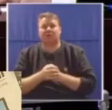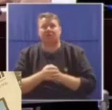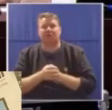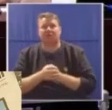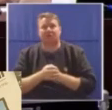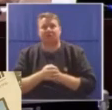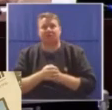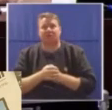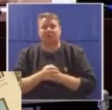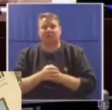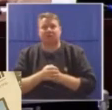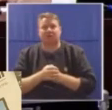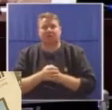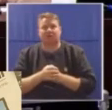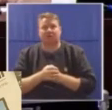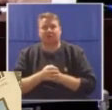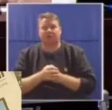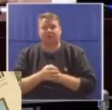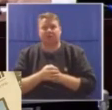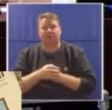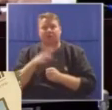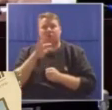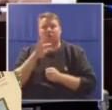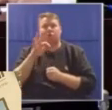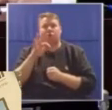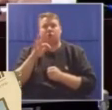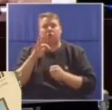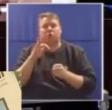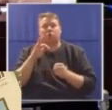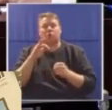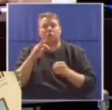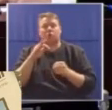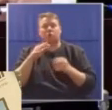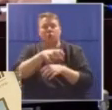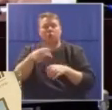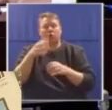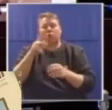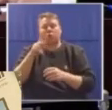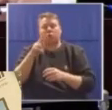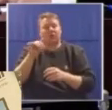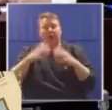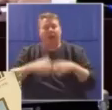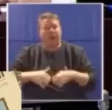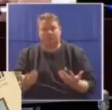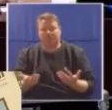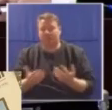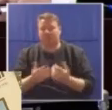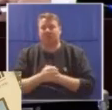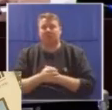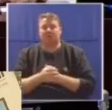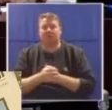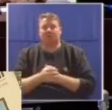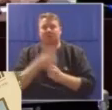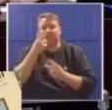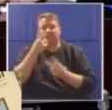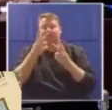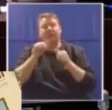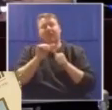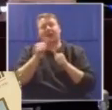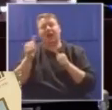3 units of Kusile would just collapse. We hadn't foreseen that a number of others in other power